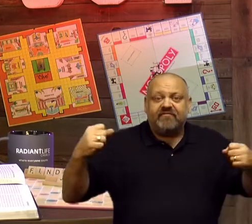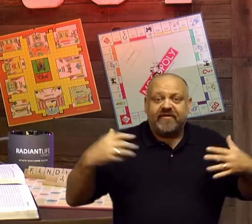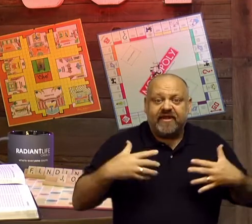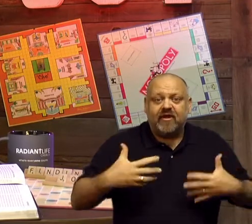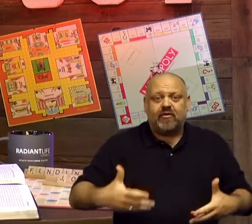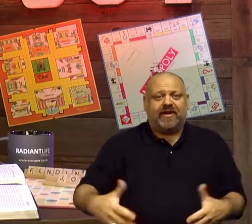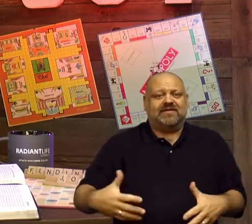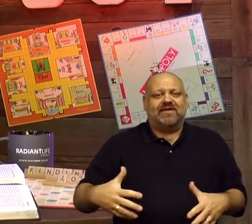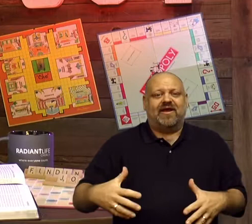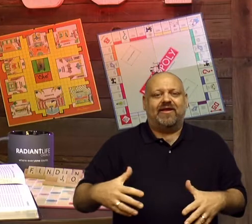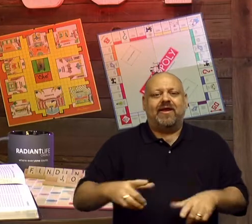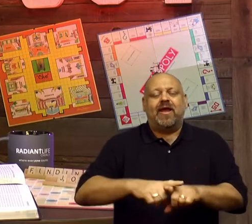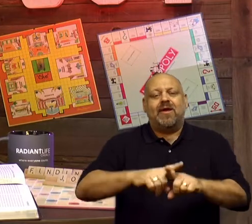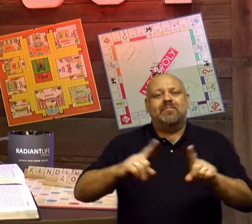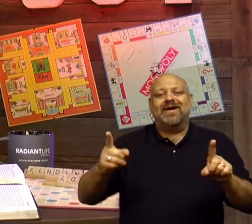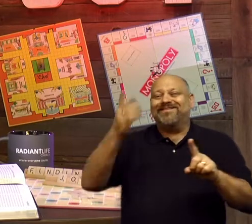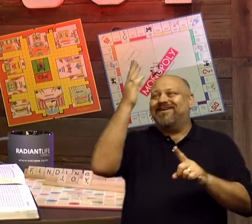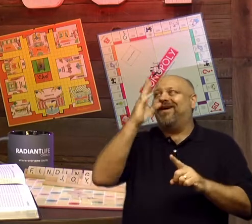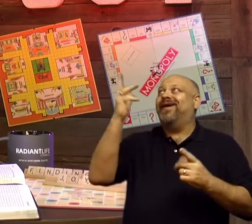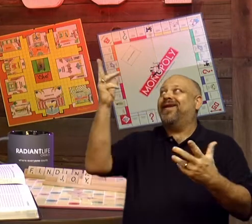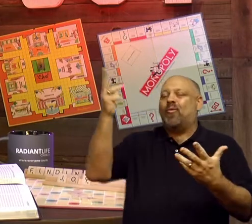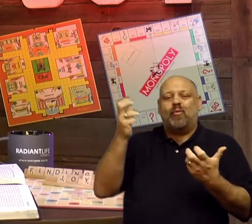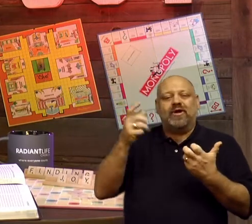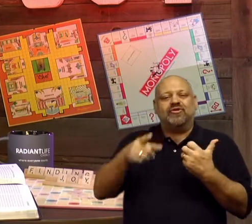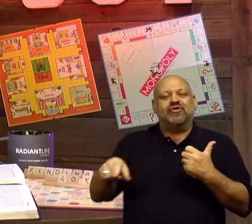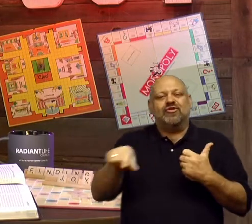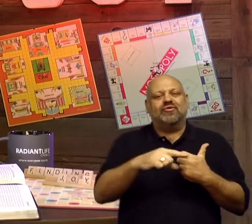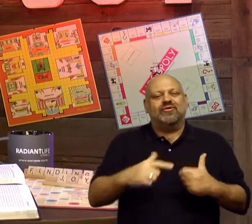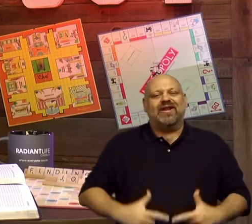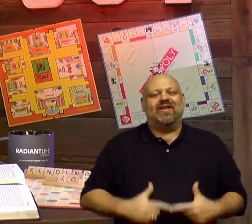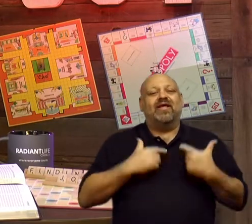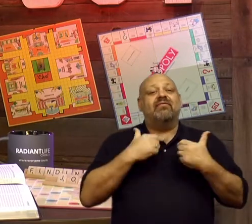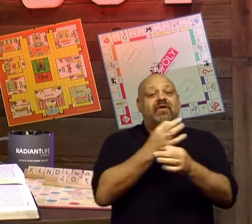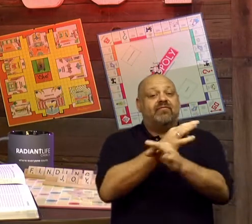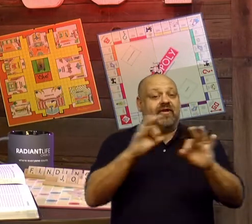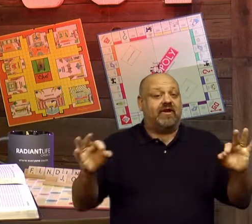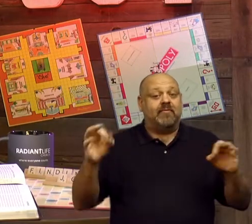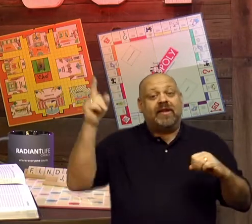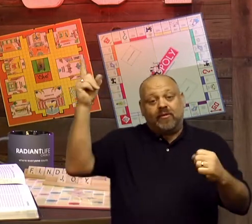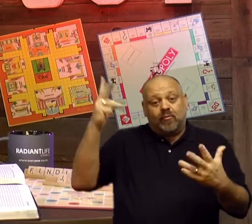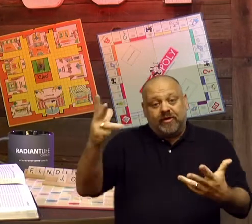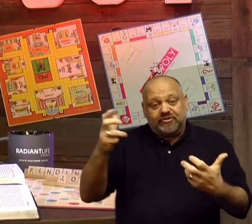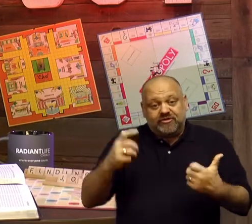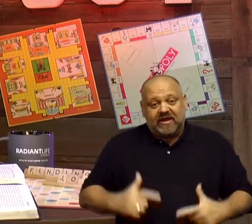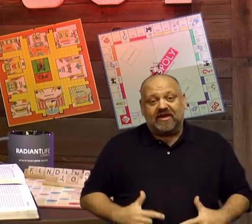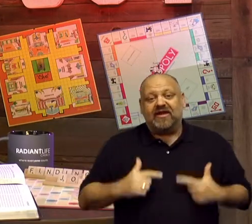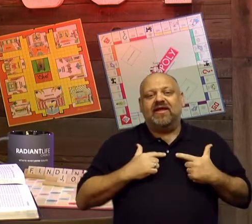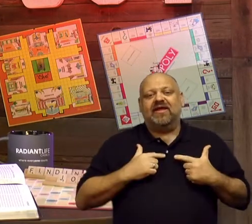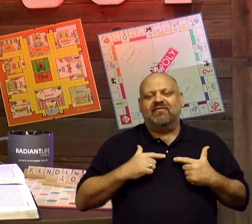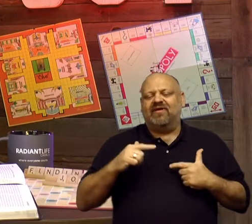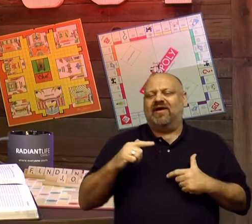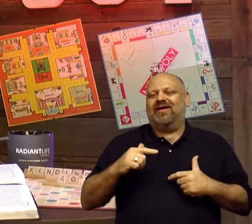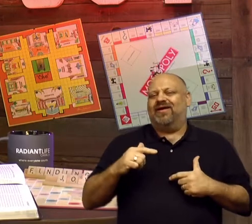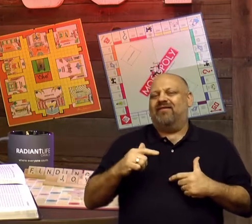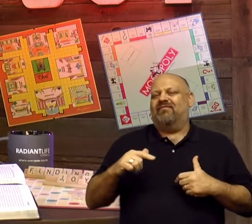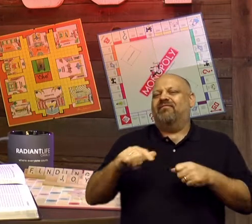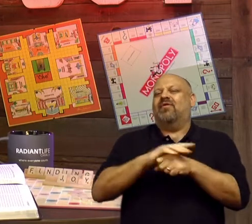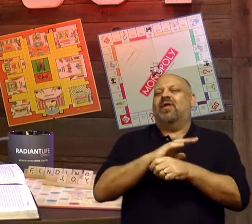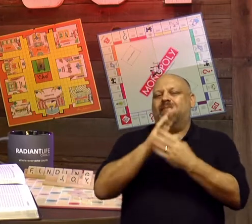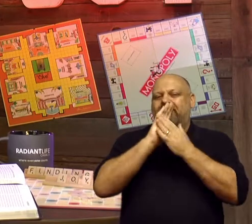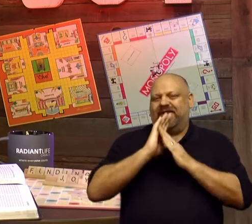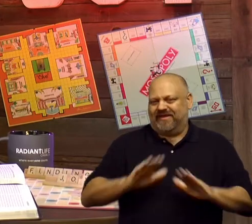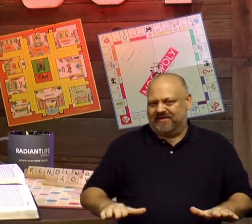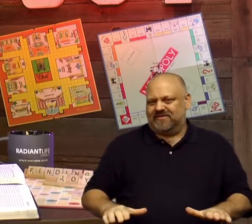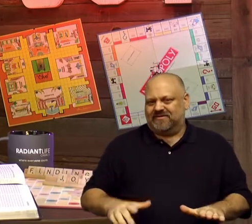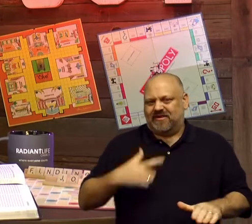ourselves full of fear and anxiety. But God wants you to live in freedom. He wants you to live a life